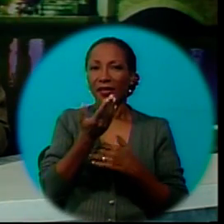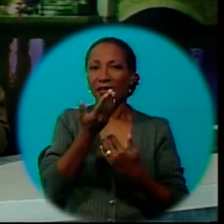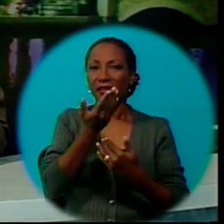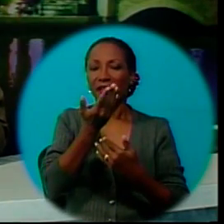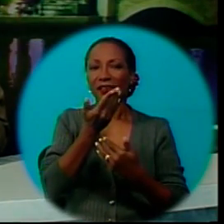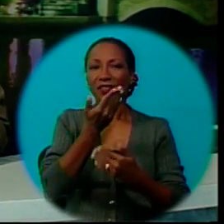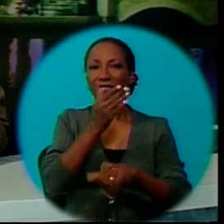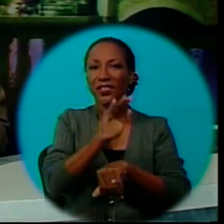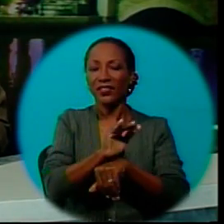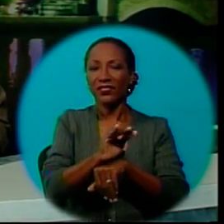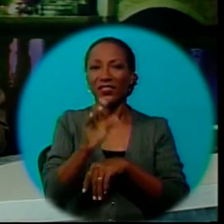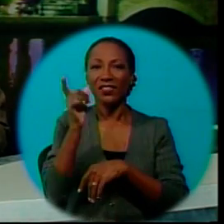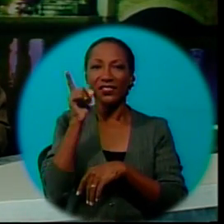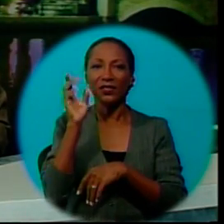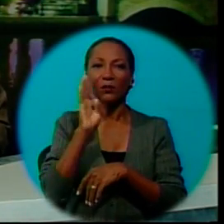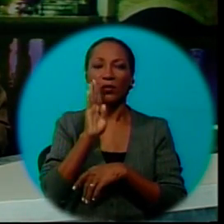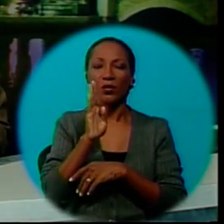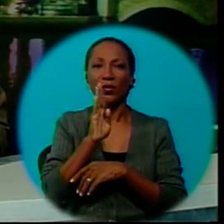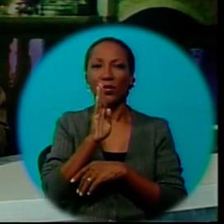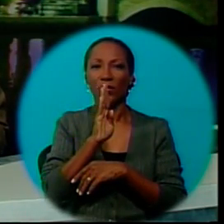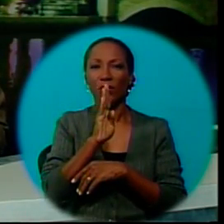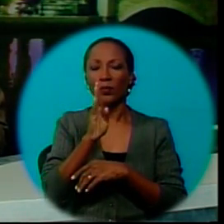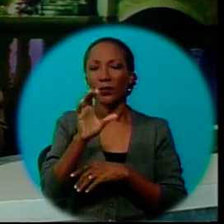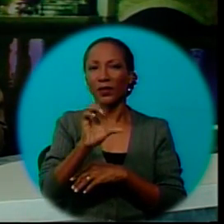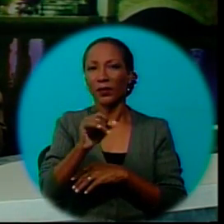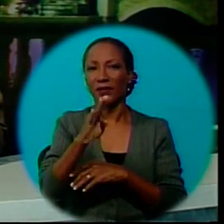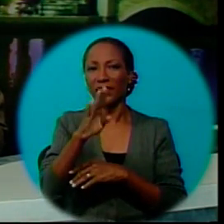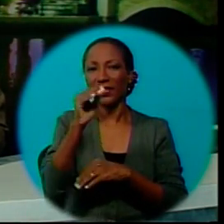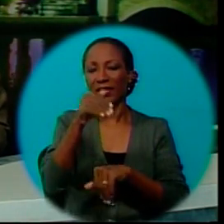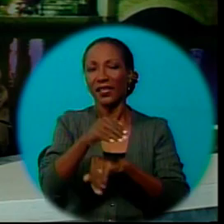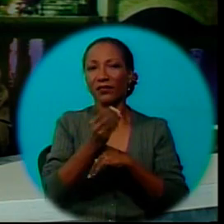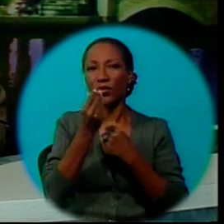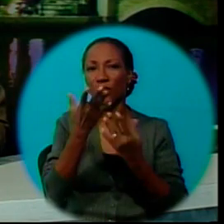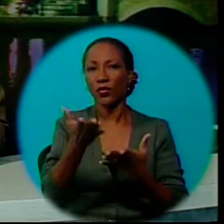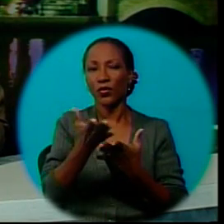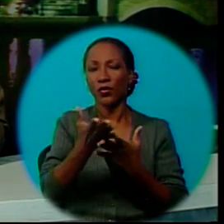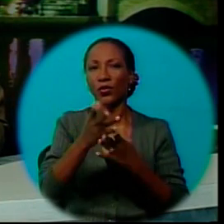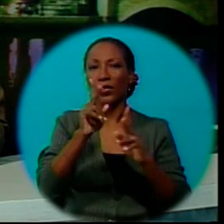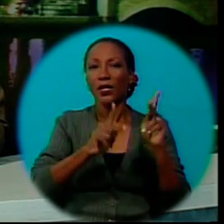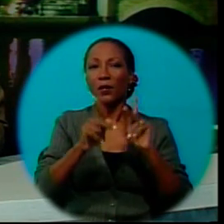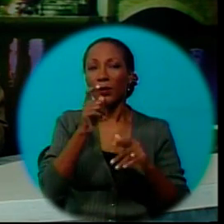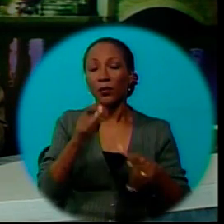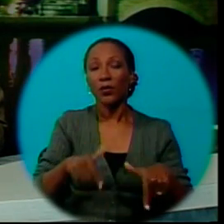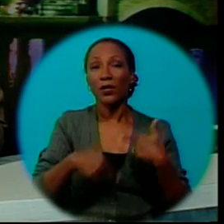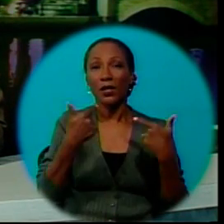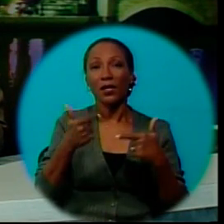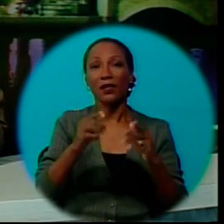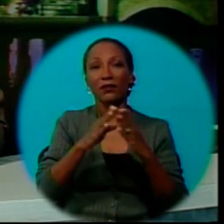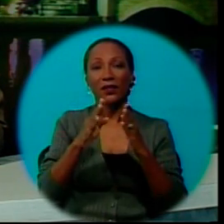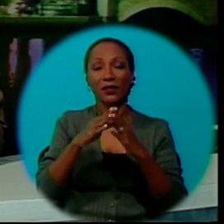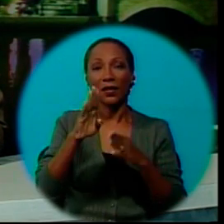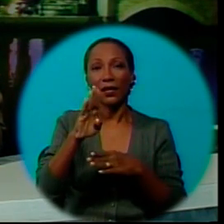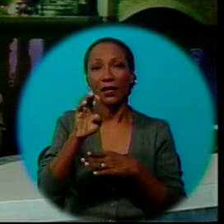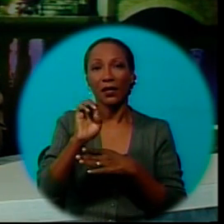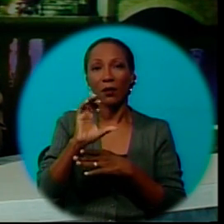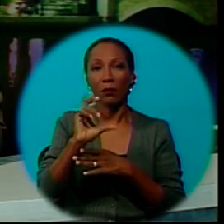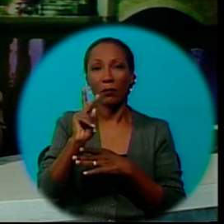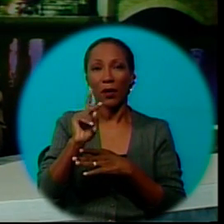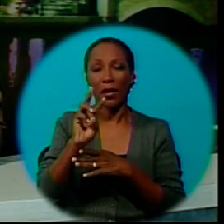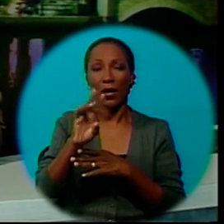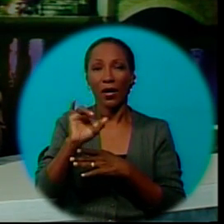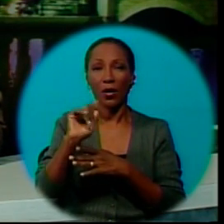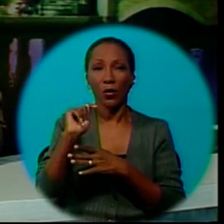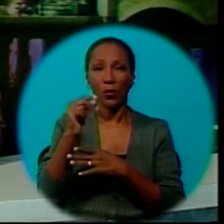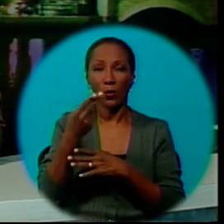Very good evening to you. I'm Lisa Broom. This is the CBC Evening News. Residents of Beckwith Street in the city are calling for a